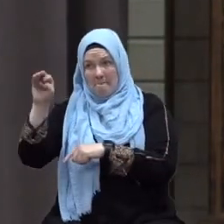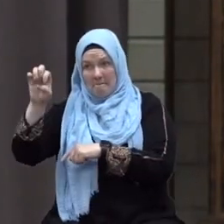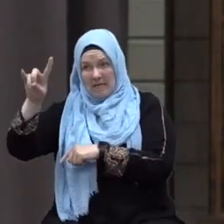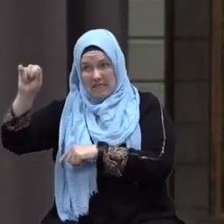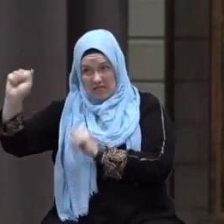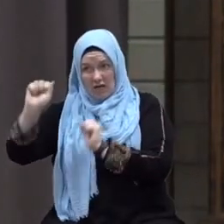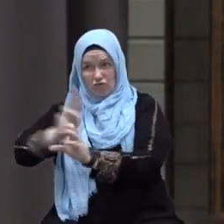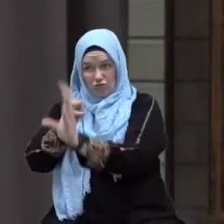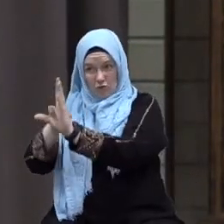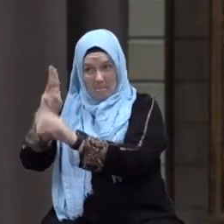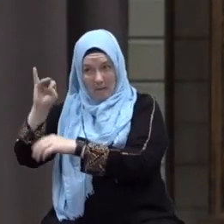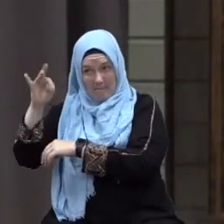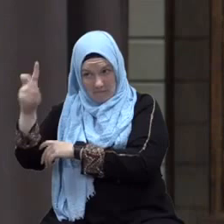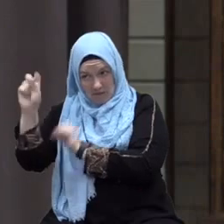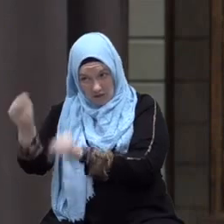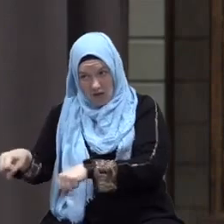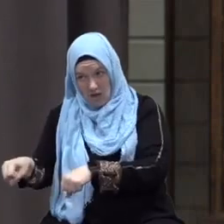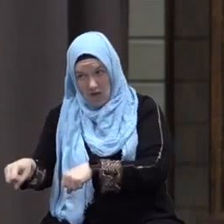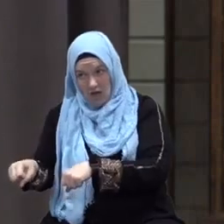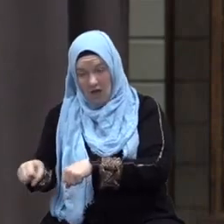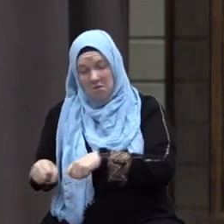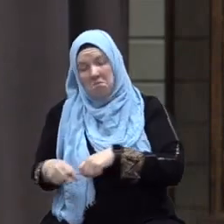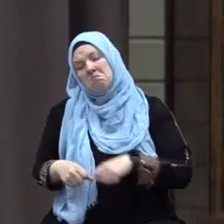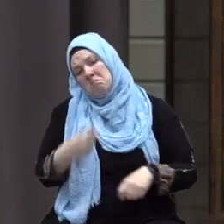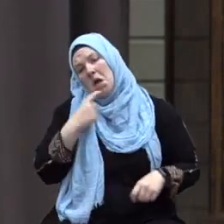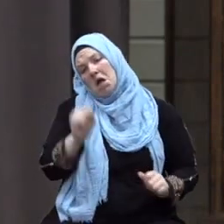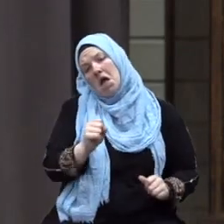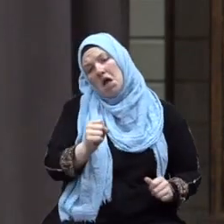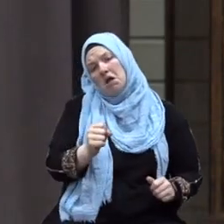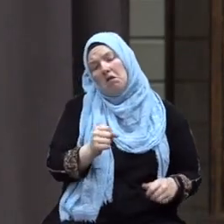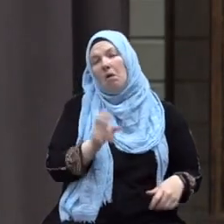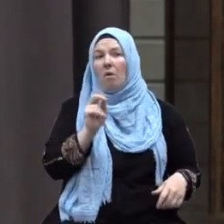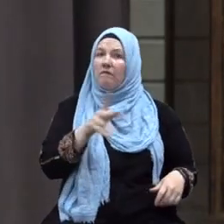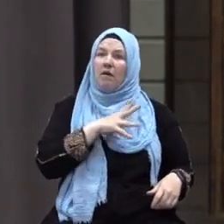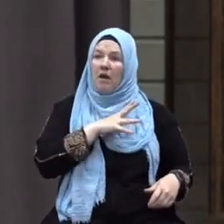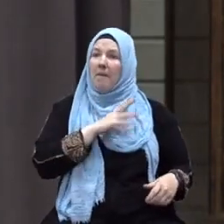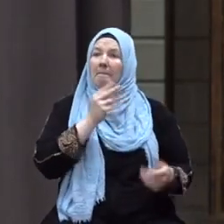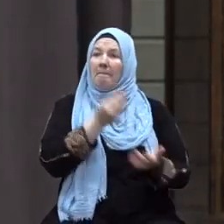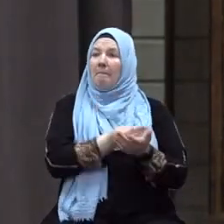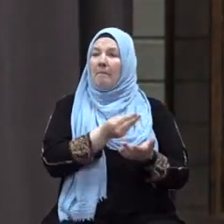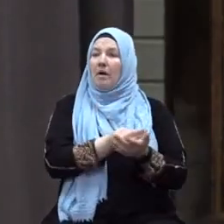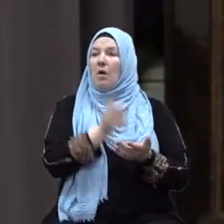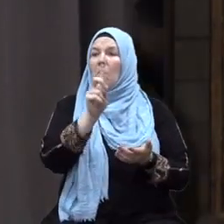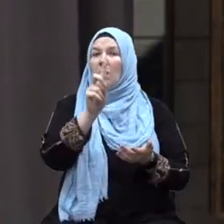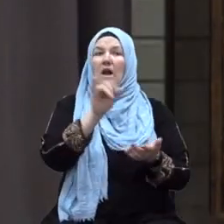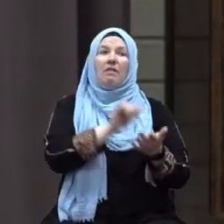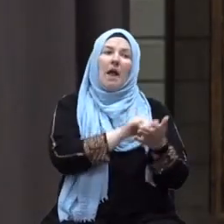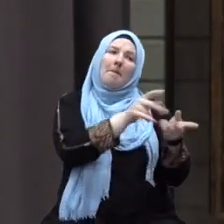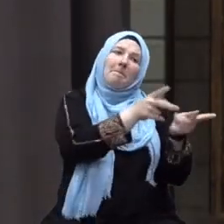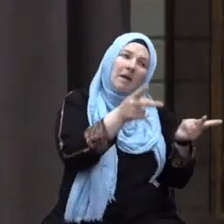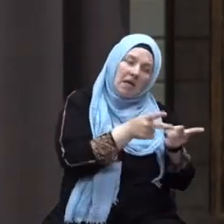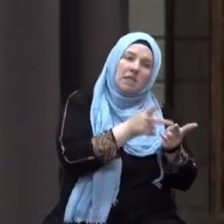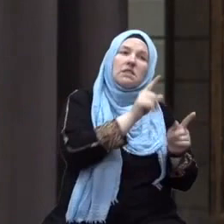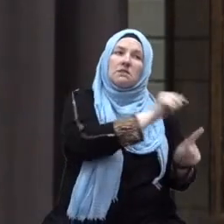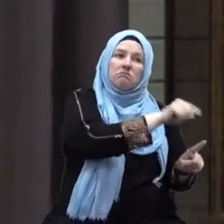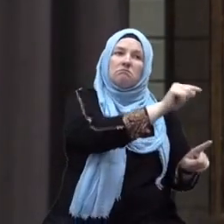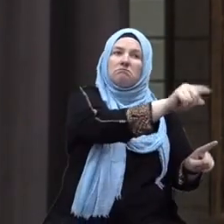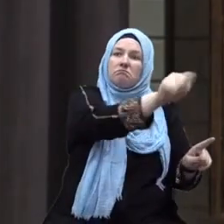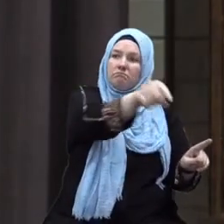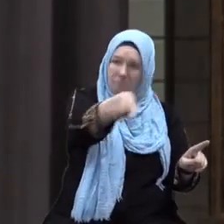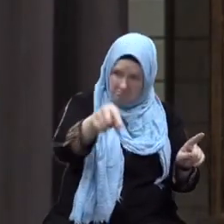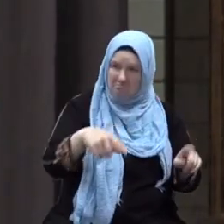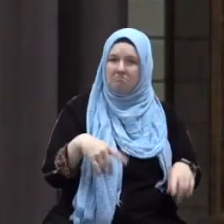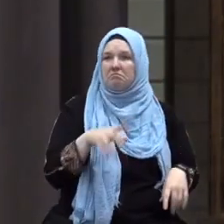option. So they said yes. He said, okay, my wealth is in that place, that place, that place. They